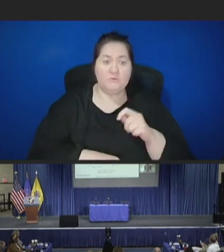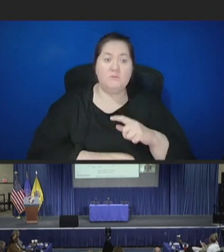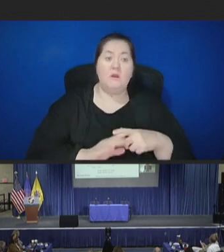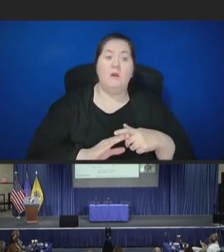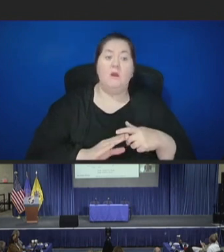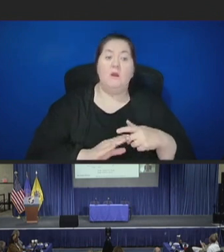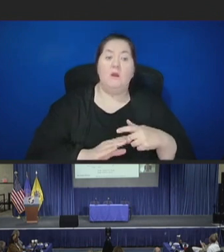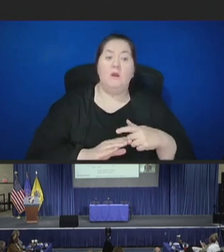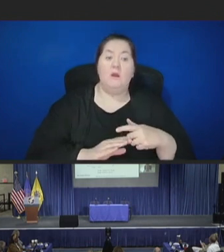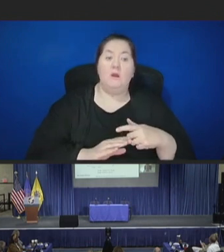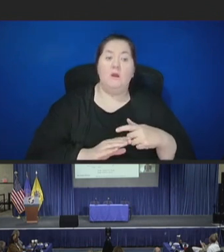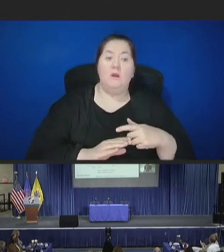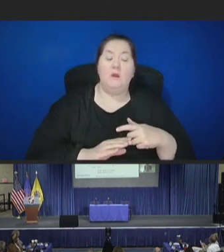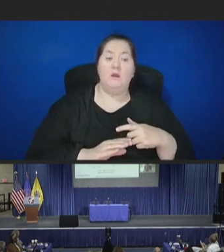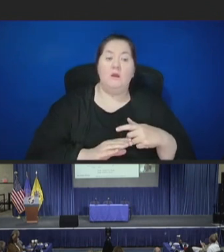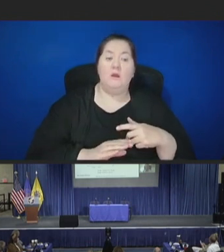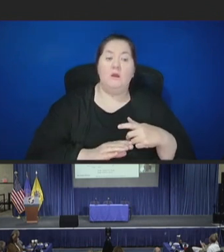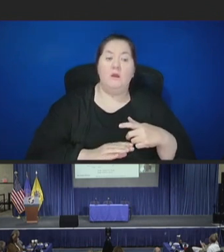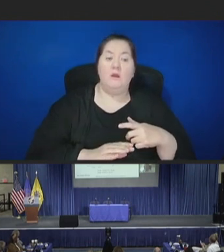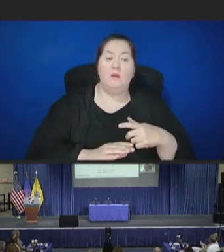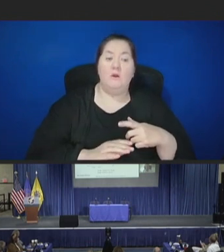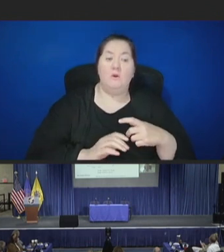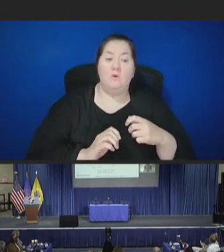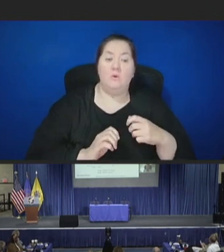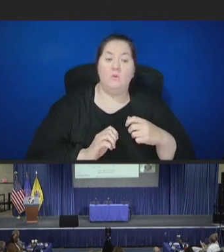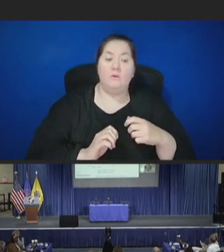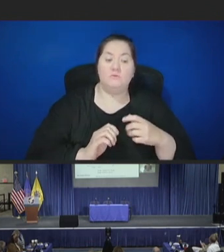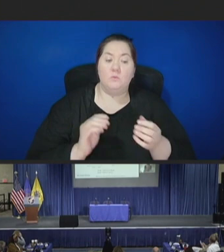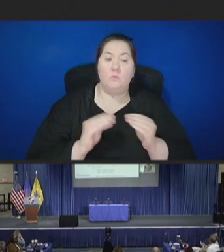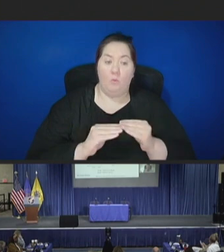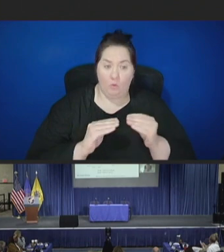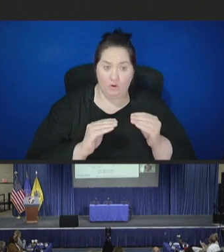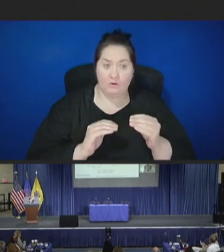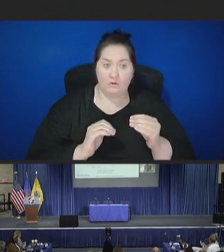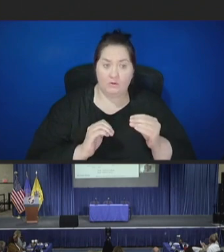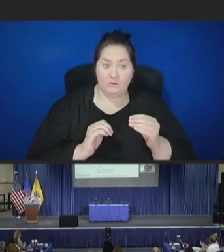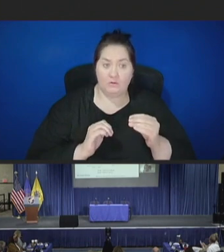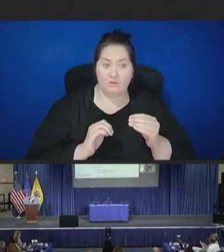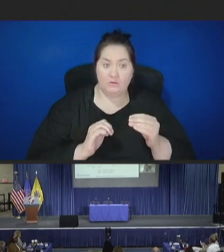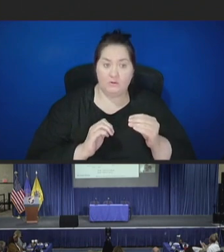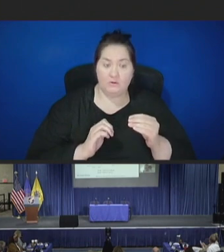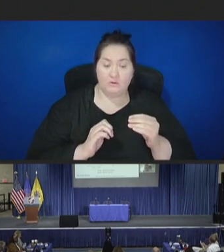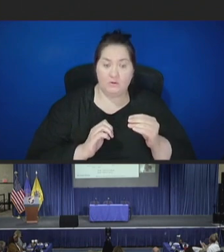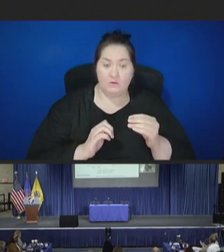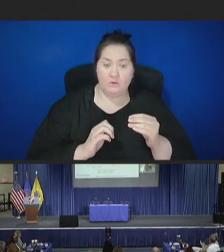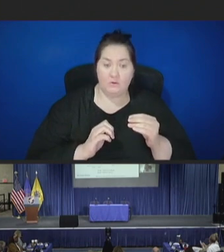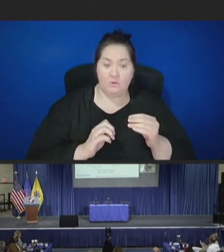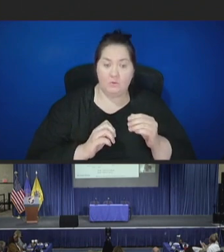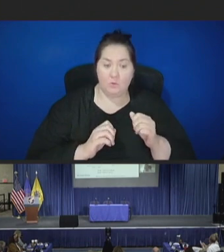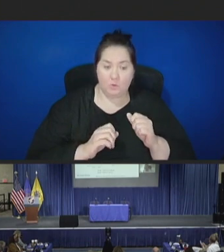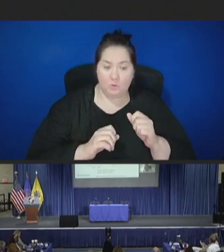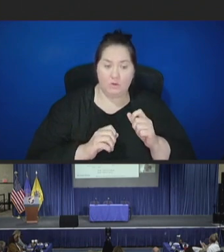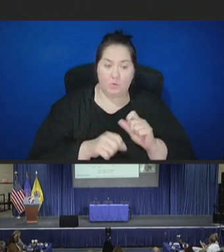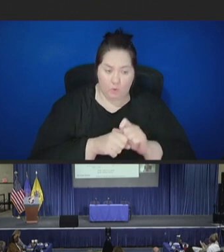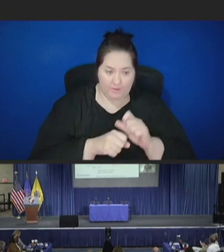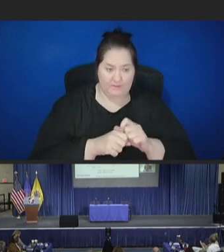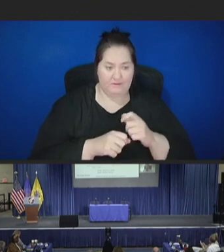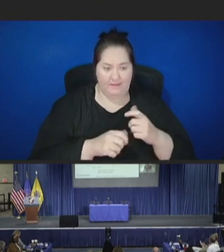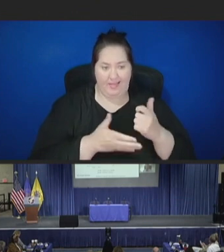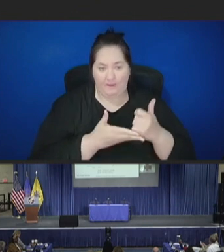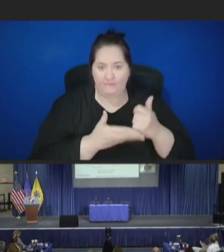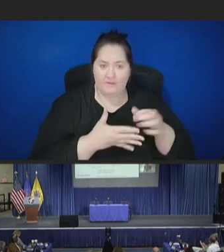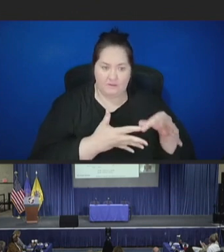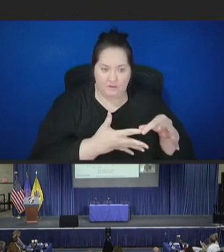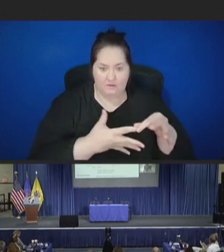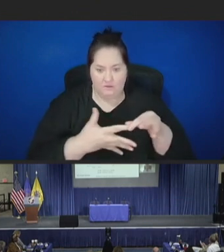affinity upon boosting. So we kind of walking the B cells along on this path towards